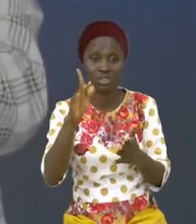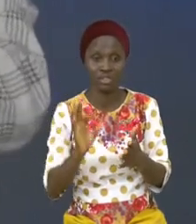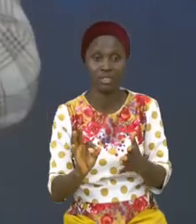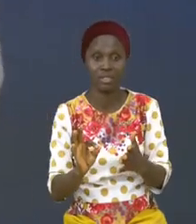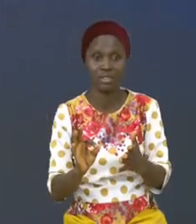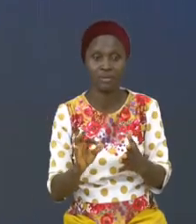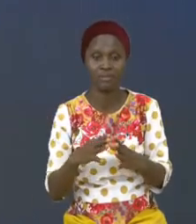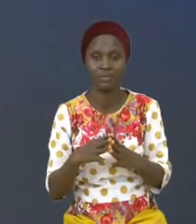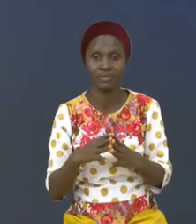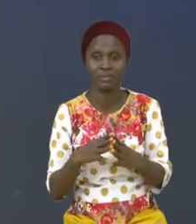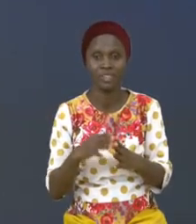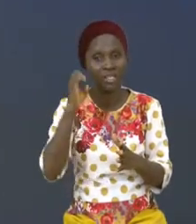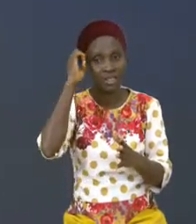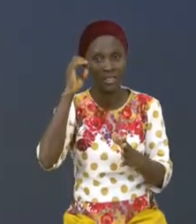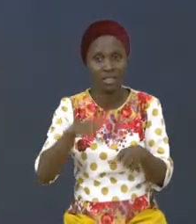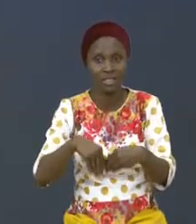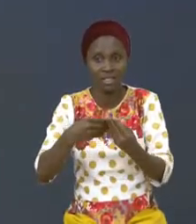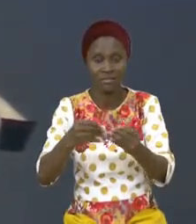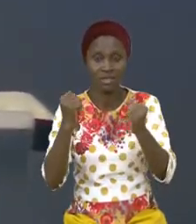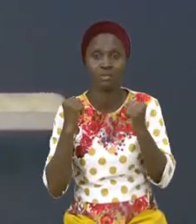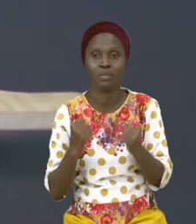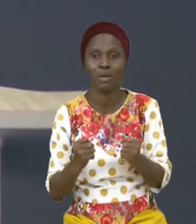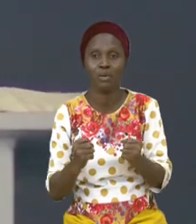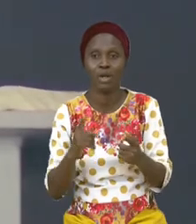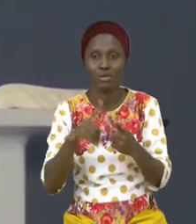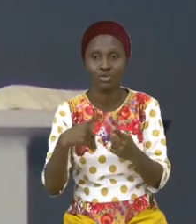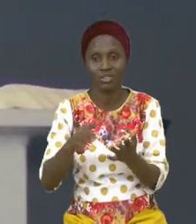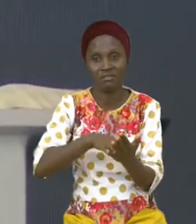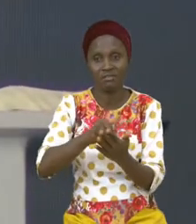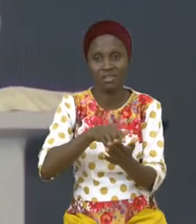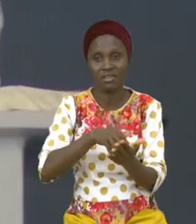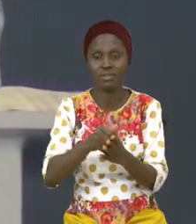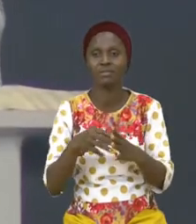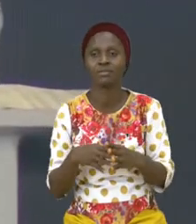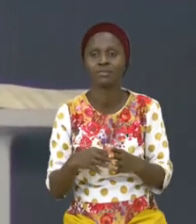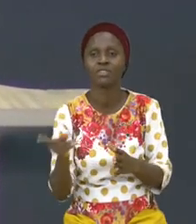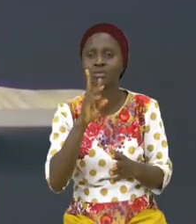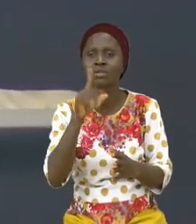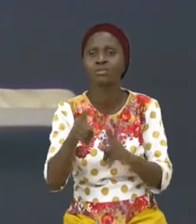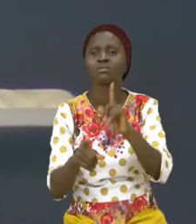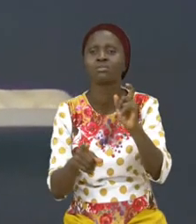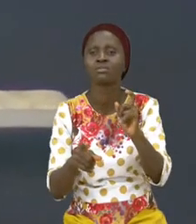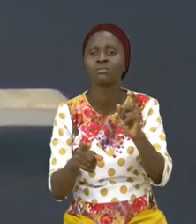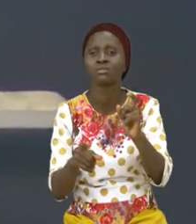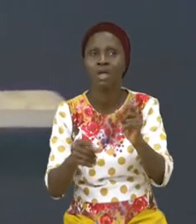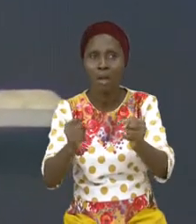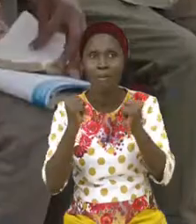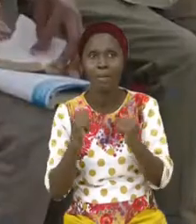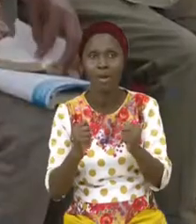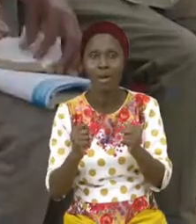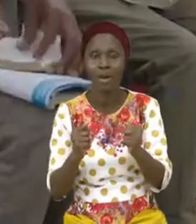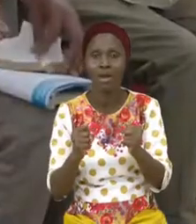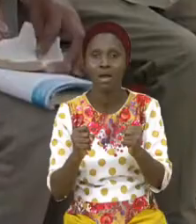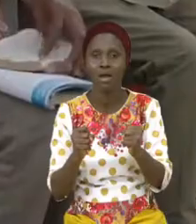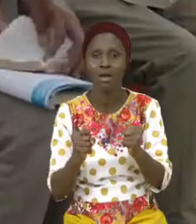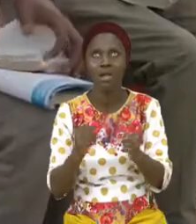he give us power to the faith what are you power he